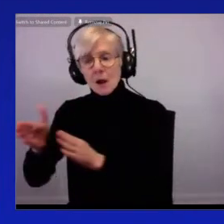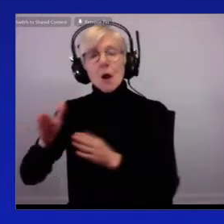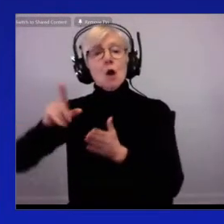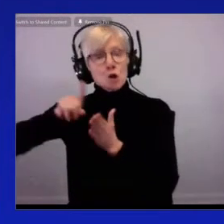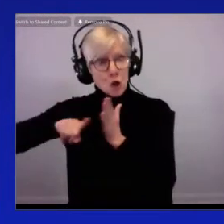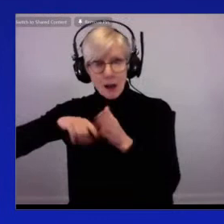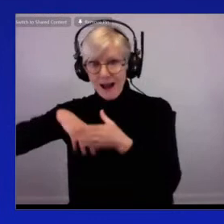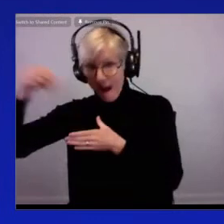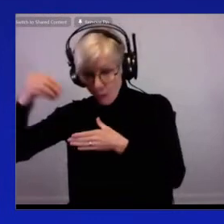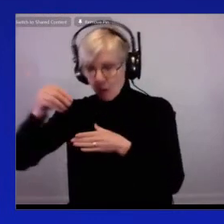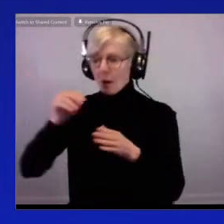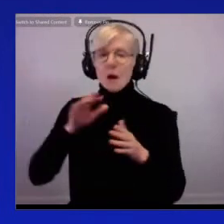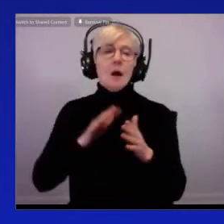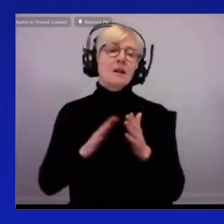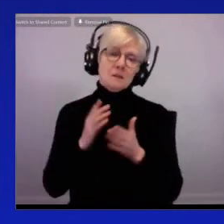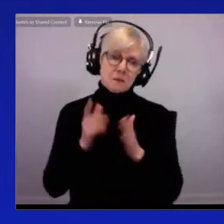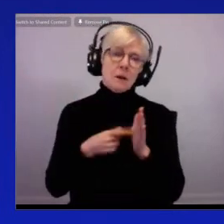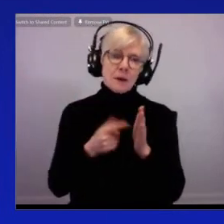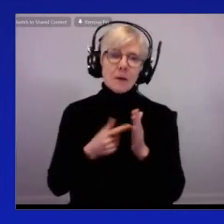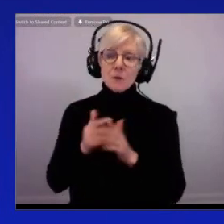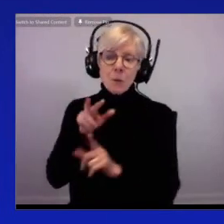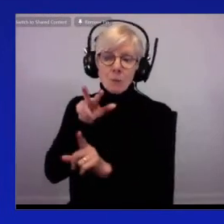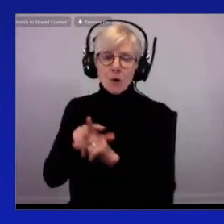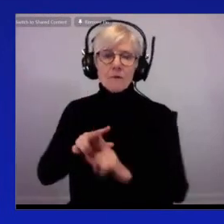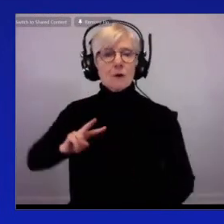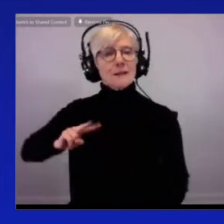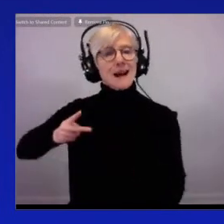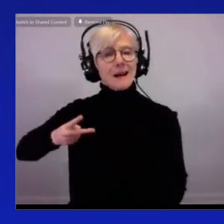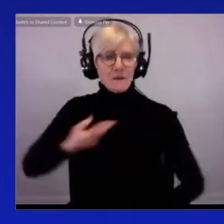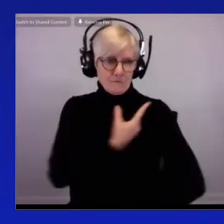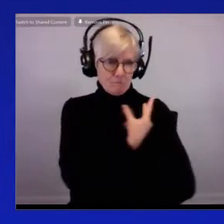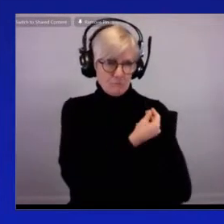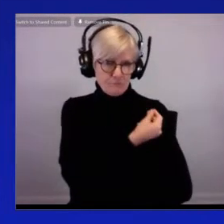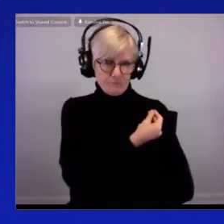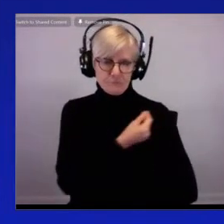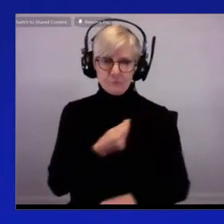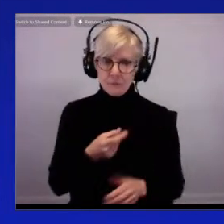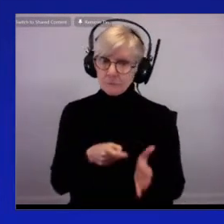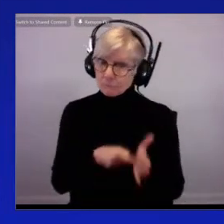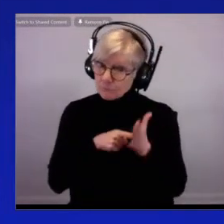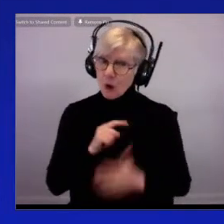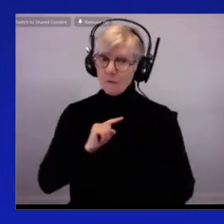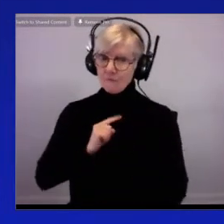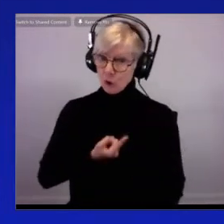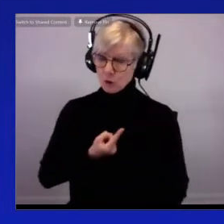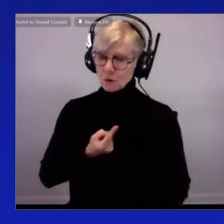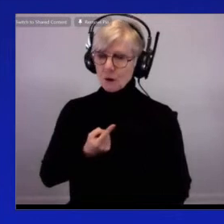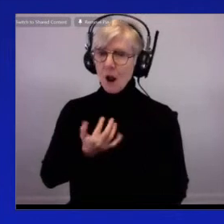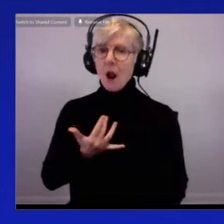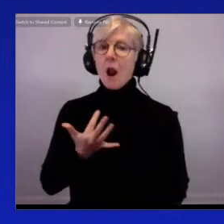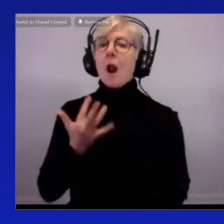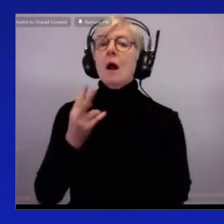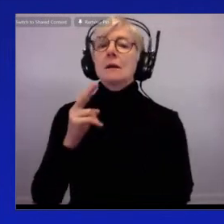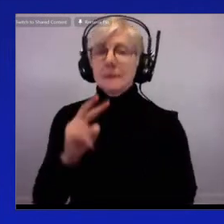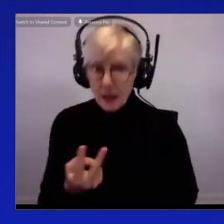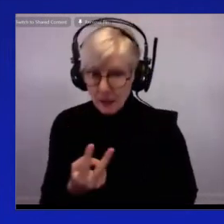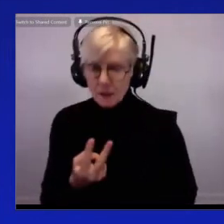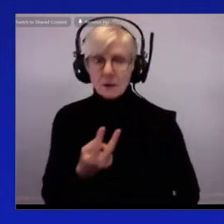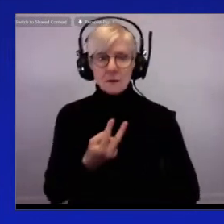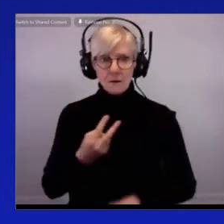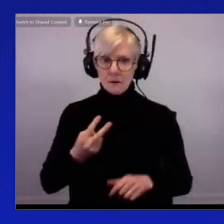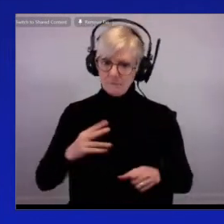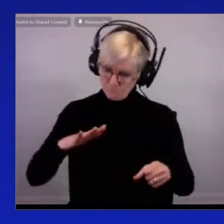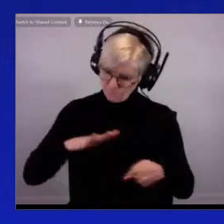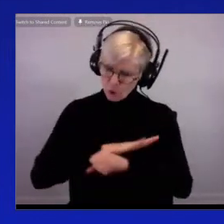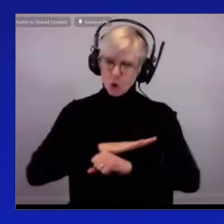checkout, and in some cases will be booked for their next appointment, because you have to have 2 vaccines, a second vaccine rather, to be fully